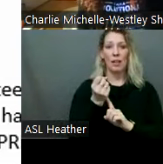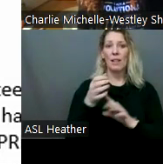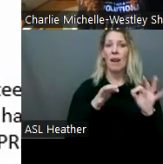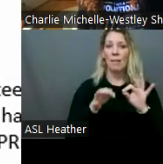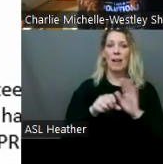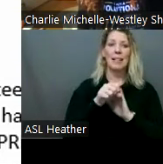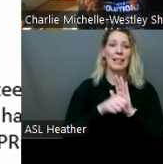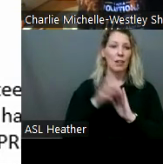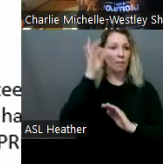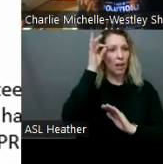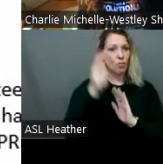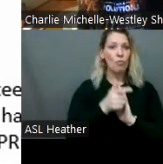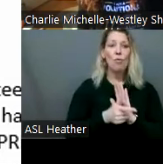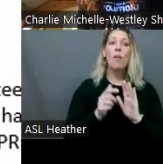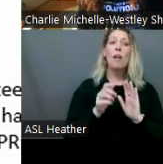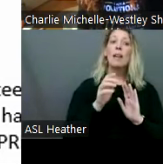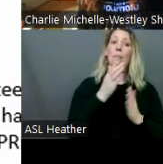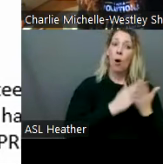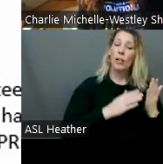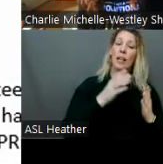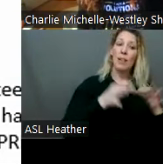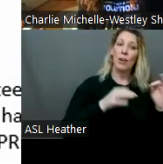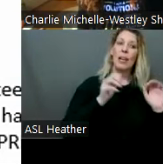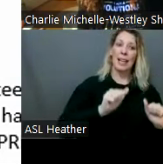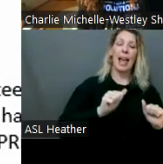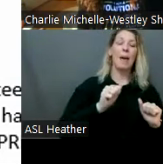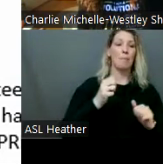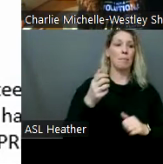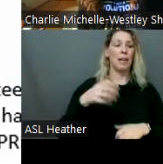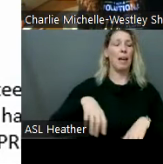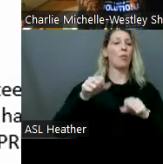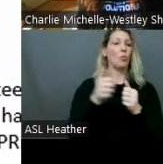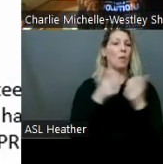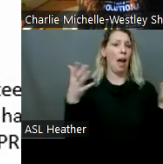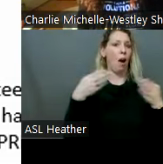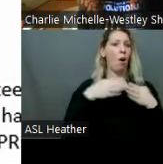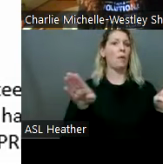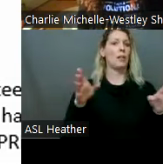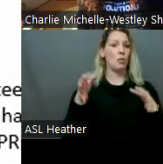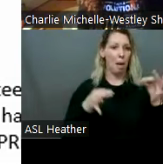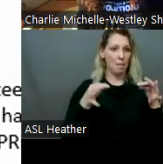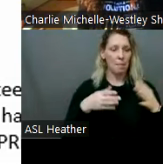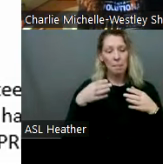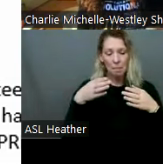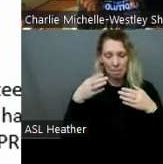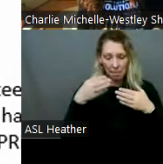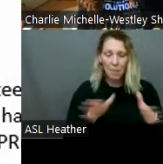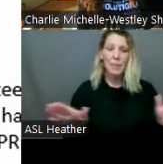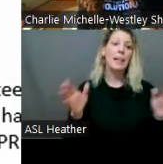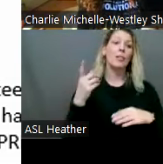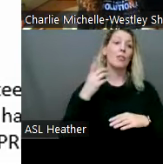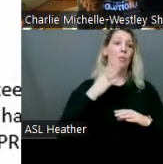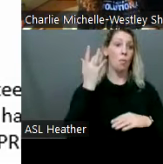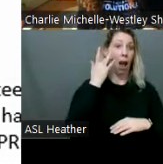parts of the hearings can be held without being open to the public. 3, examples of reasons to close the hearings to the public include to protect the identity